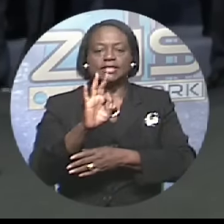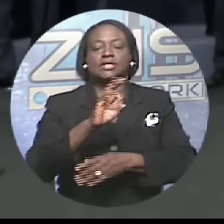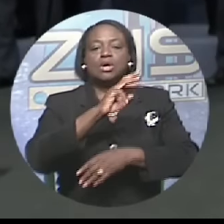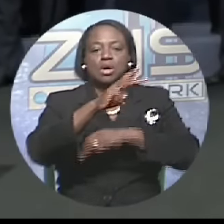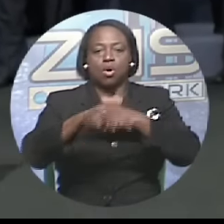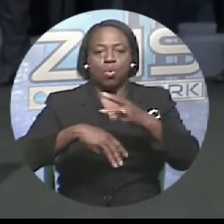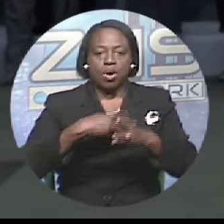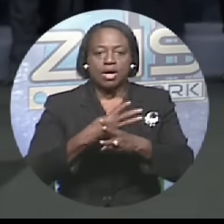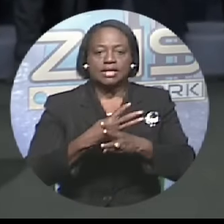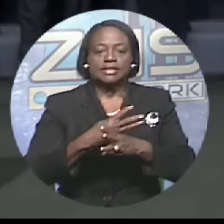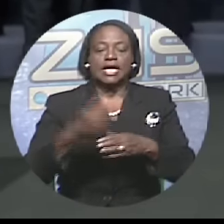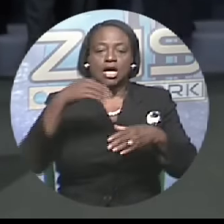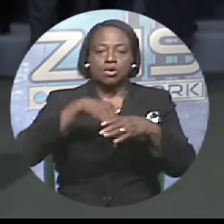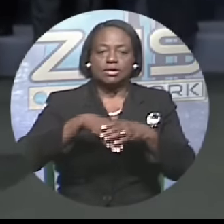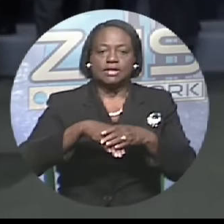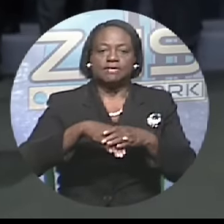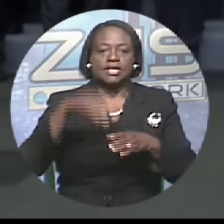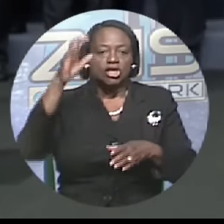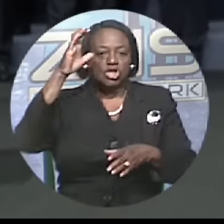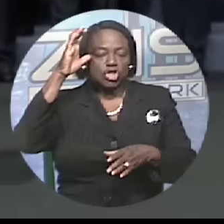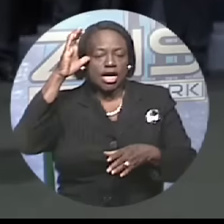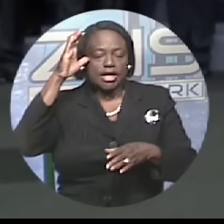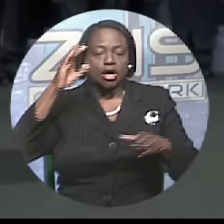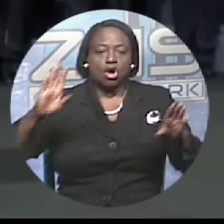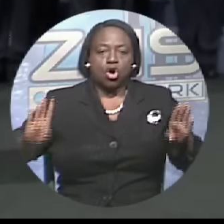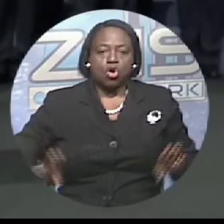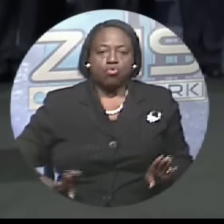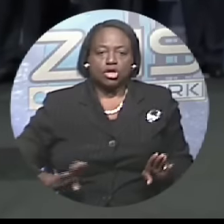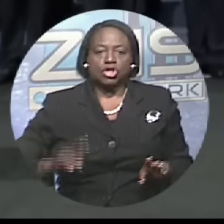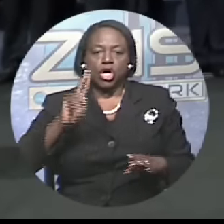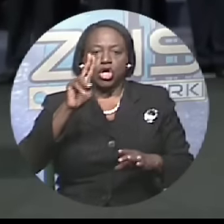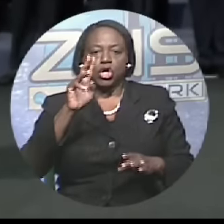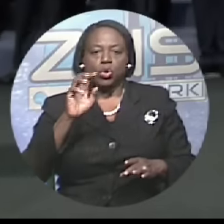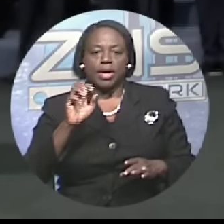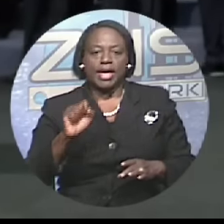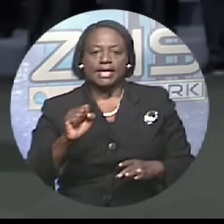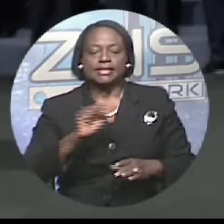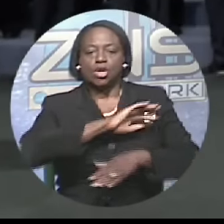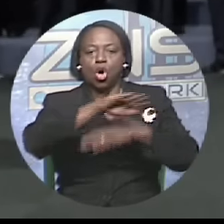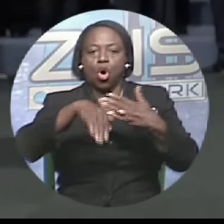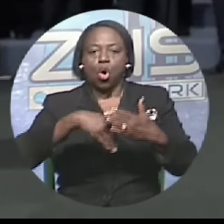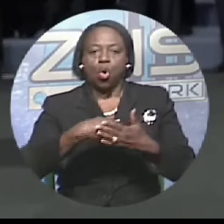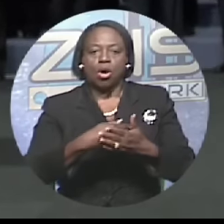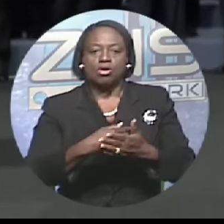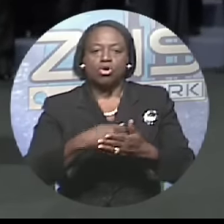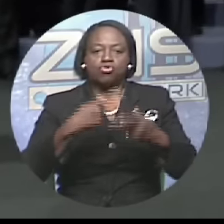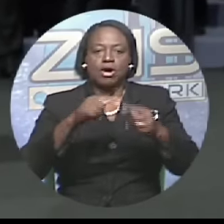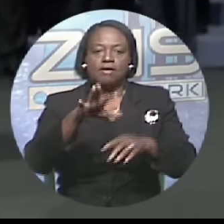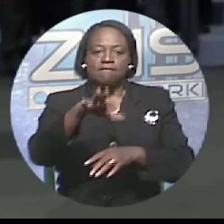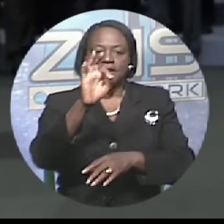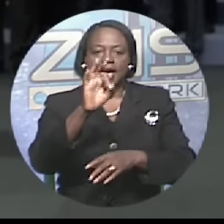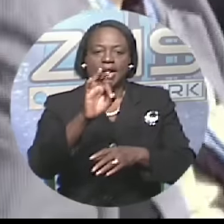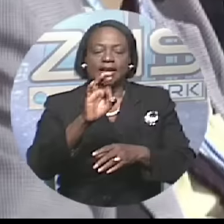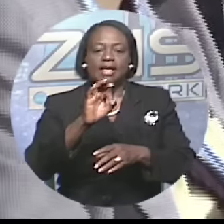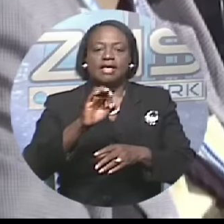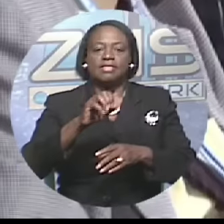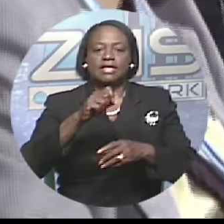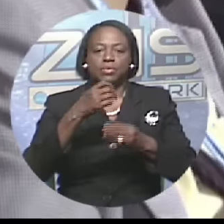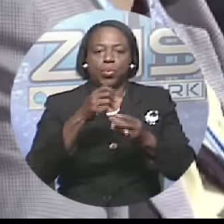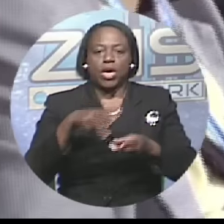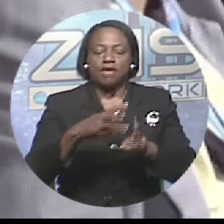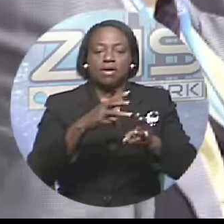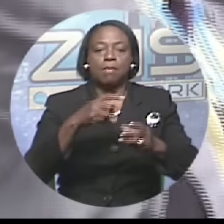Russian and China presidents, and the German chancellor, have all committed to financing the solution to a problem they admitted to